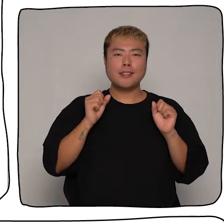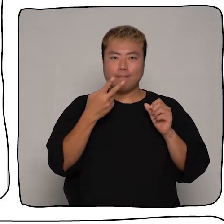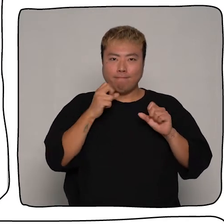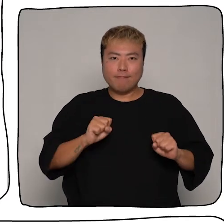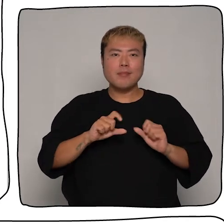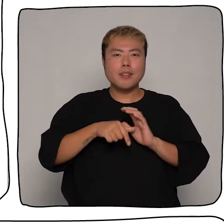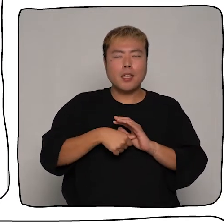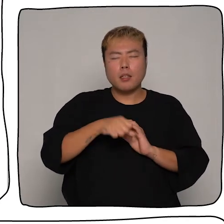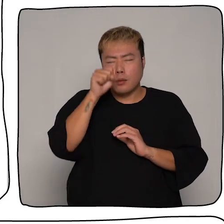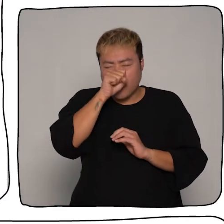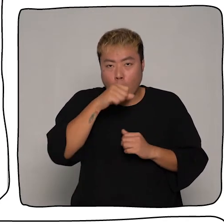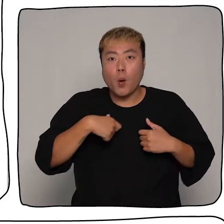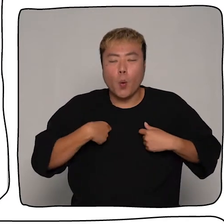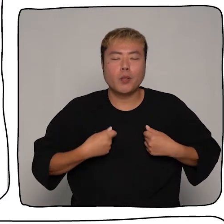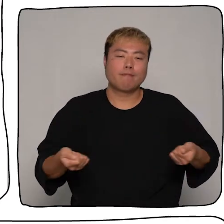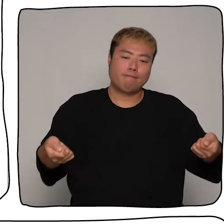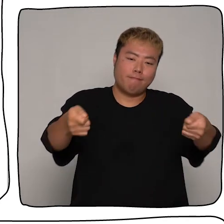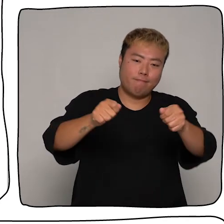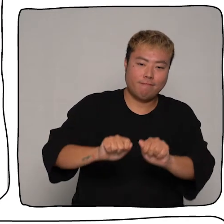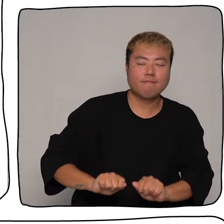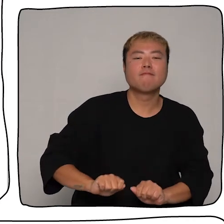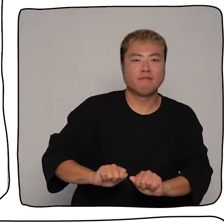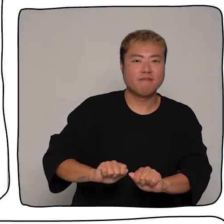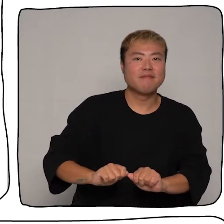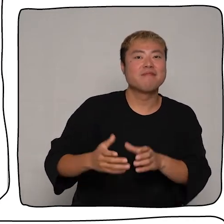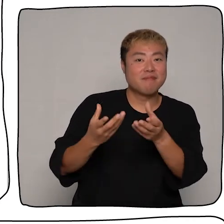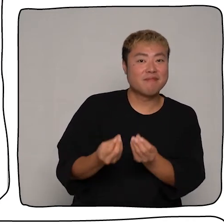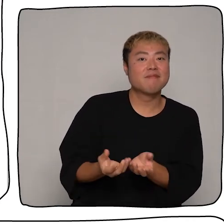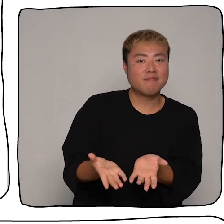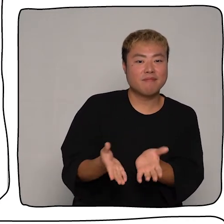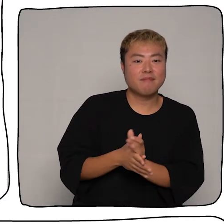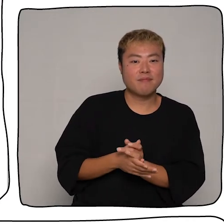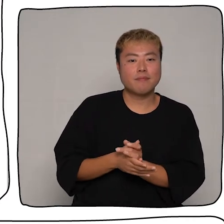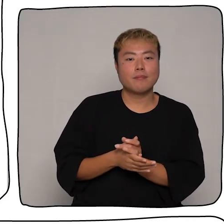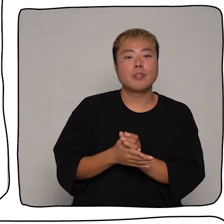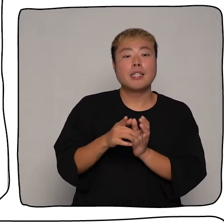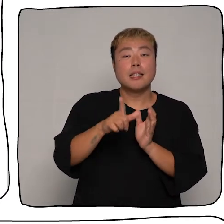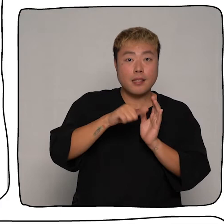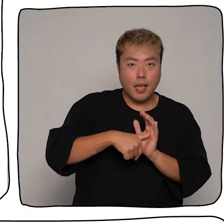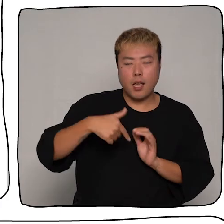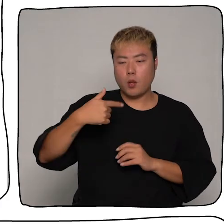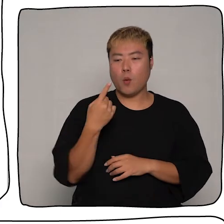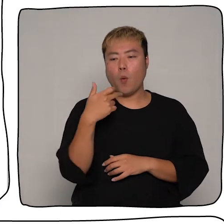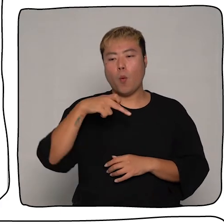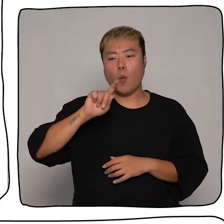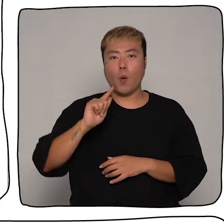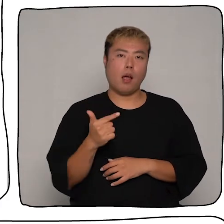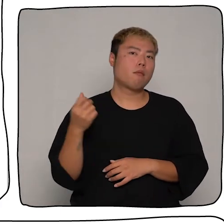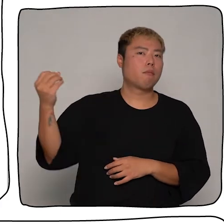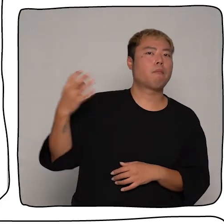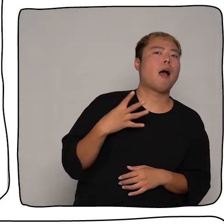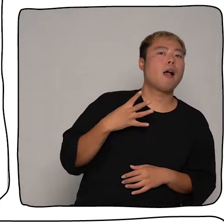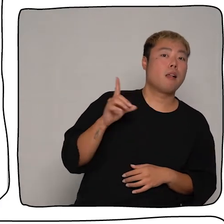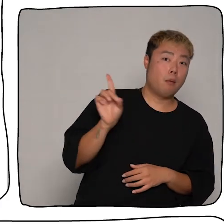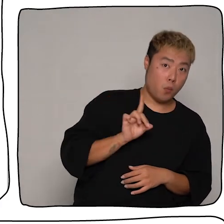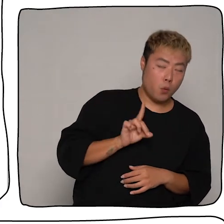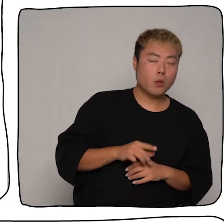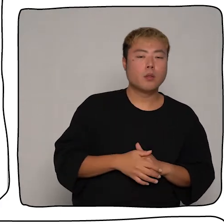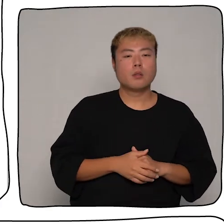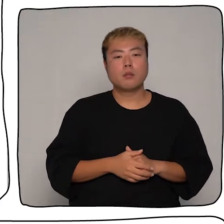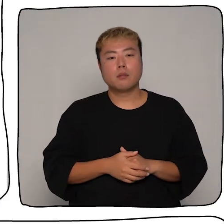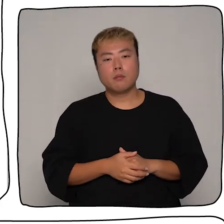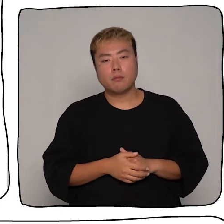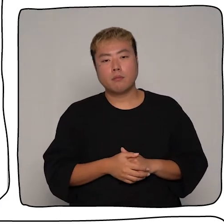most favorite his clothes before he died. During the nokan process, nokanshi